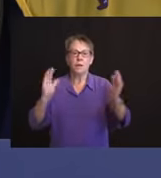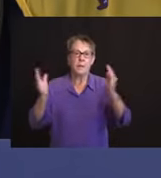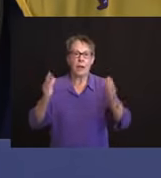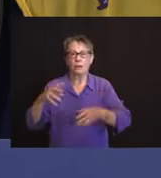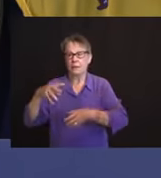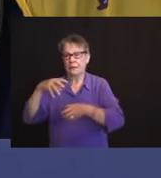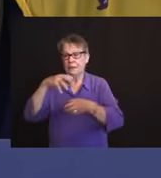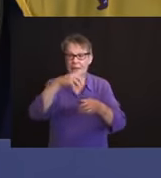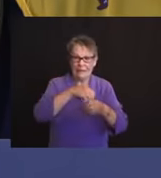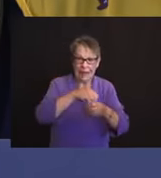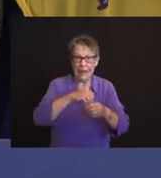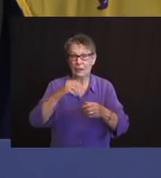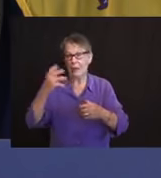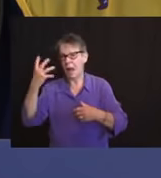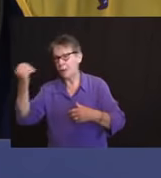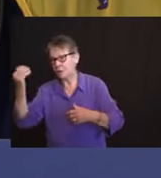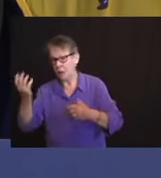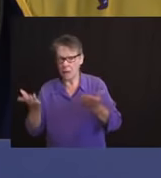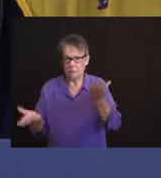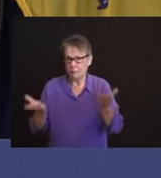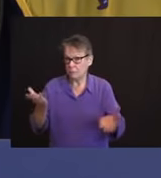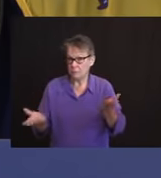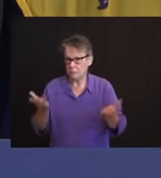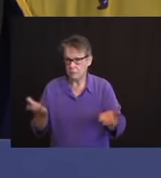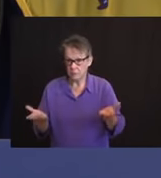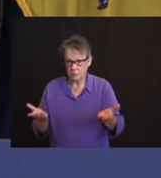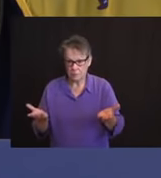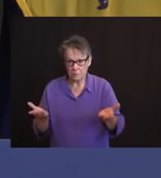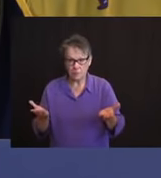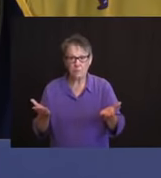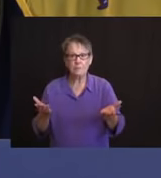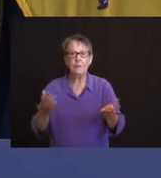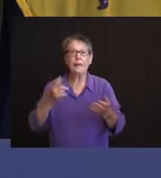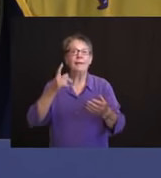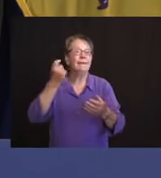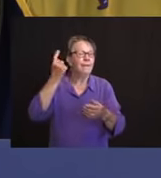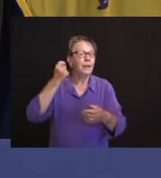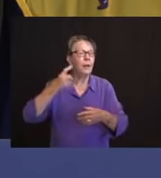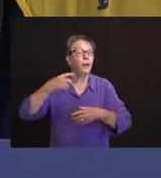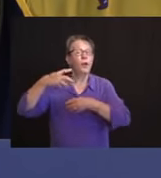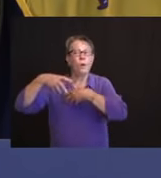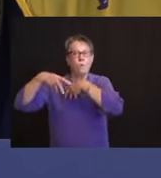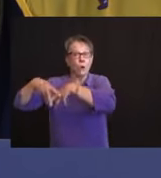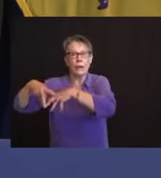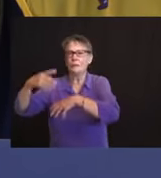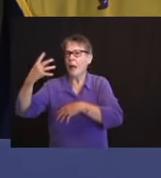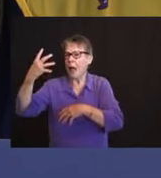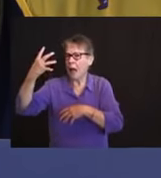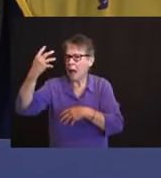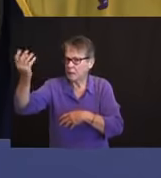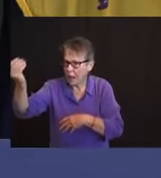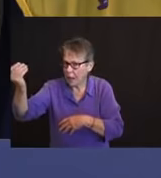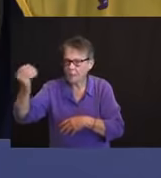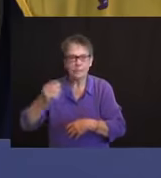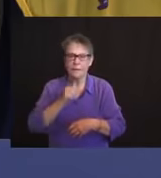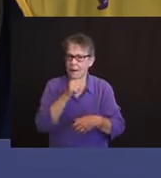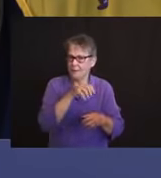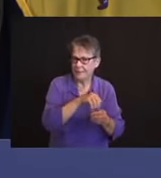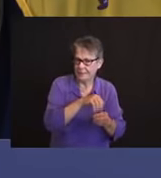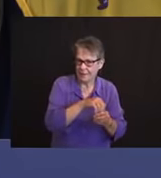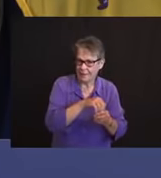So I just want to remind everybody, it's not the Holy Grail, but it's a different virus, indoors versus